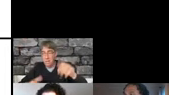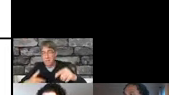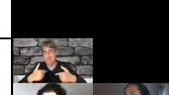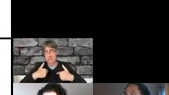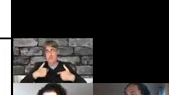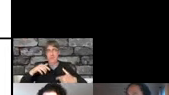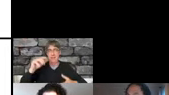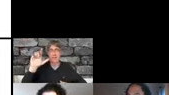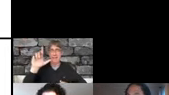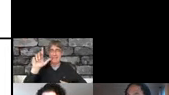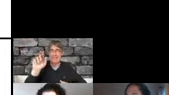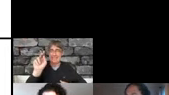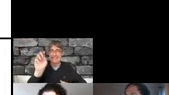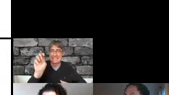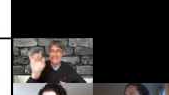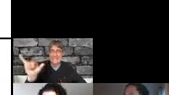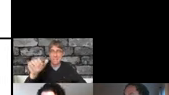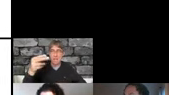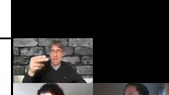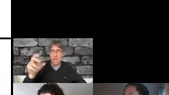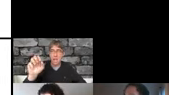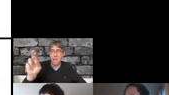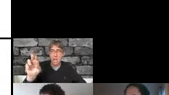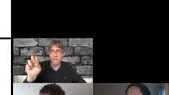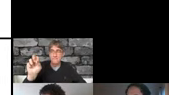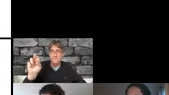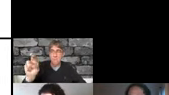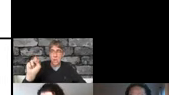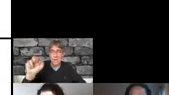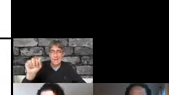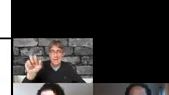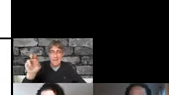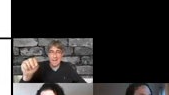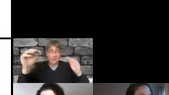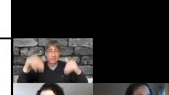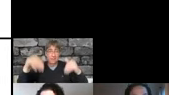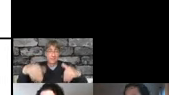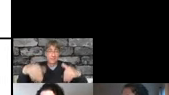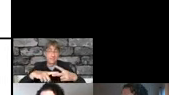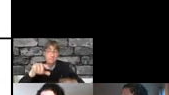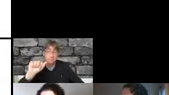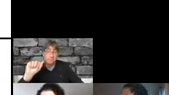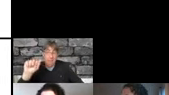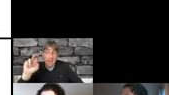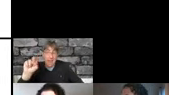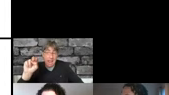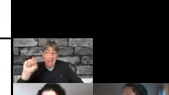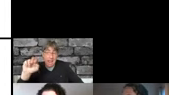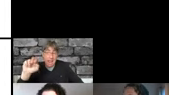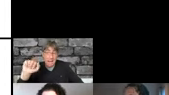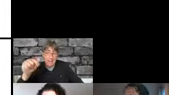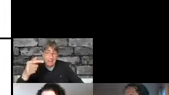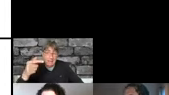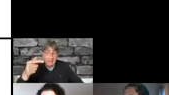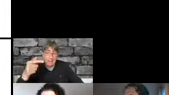I'm also joined by Anna Sandry. Anna, do you wanna share your role with the team? Hey everyone, I am the Equity and